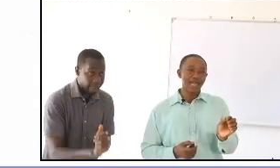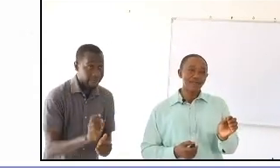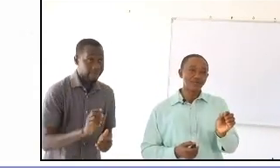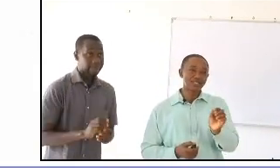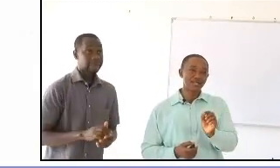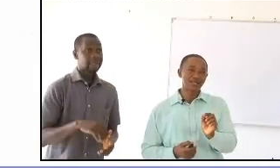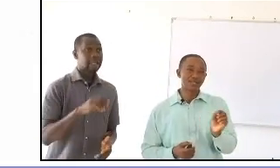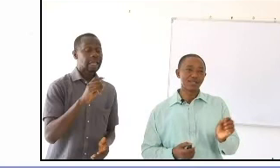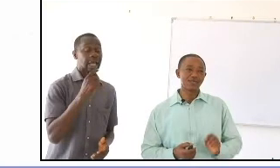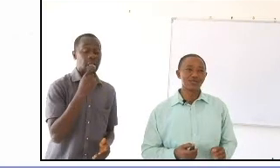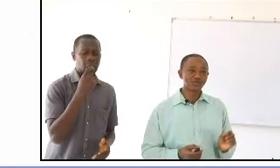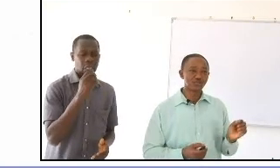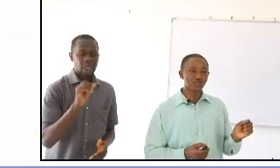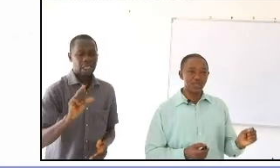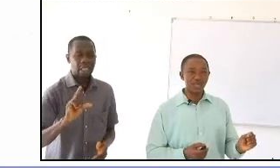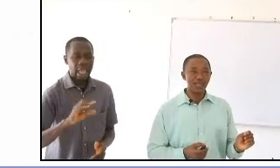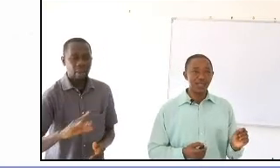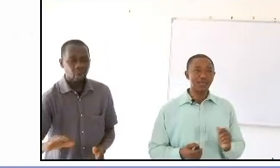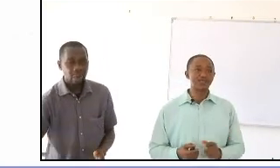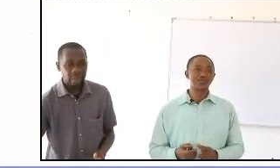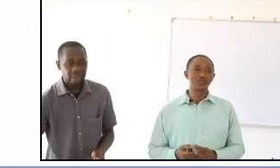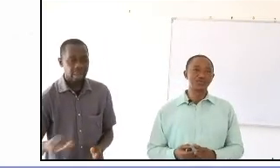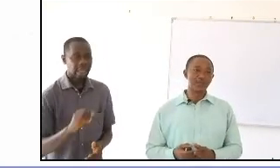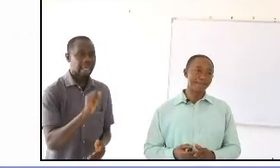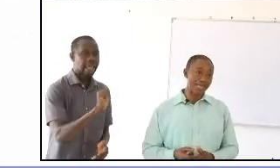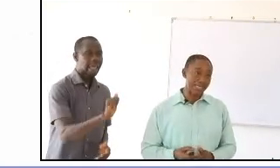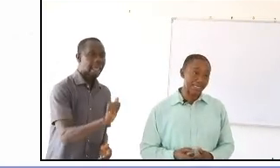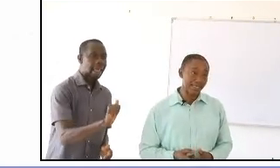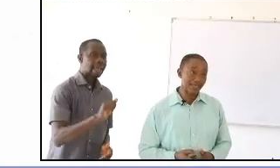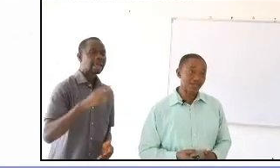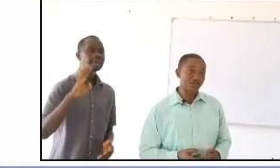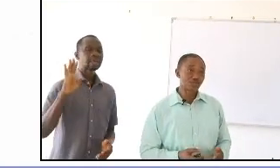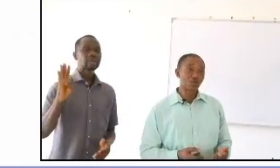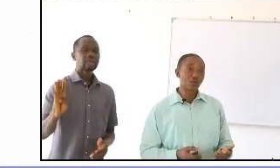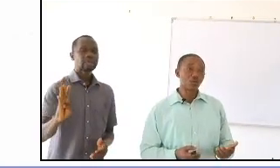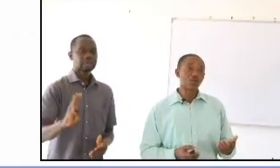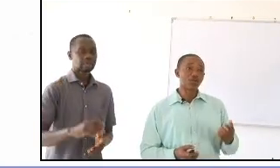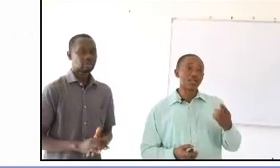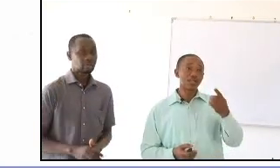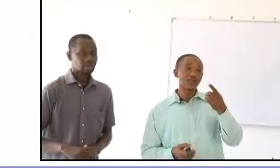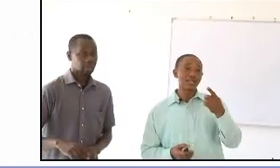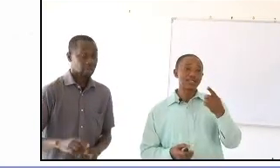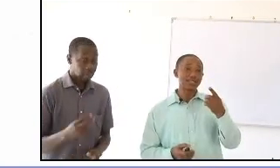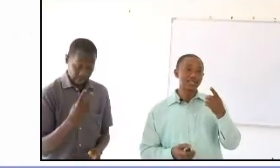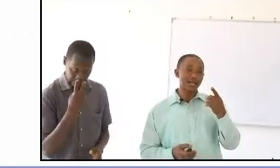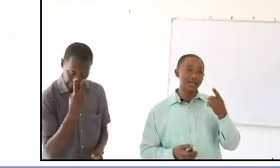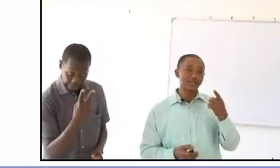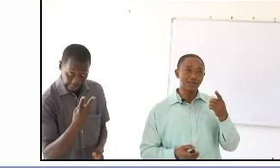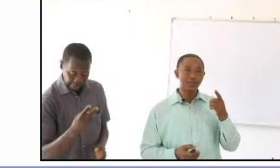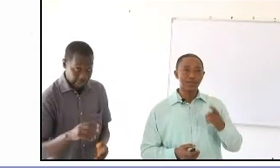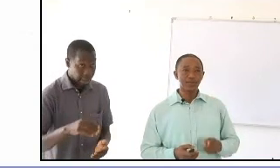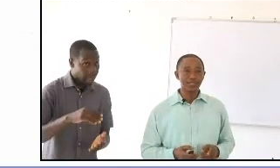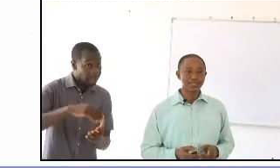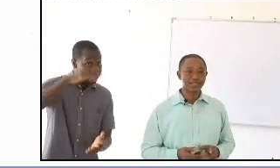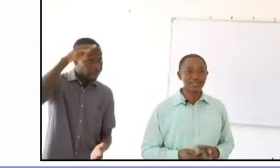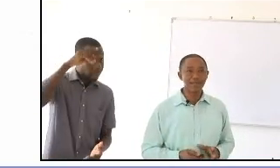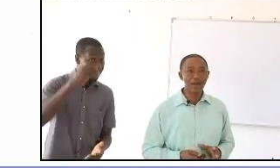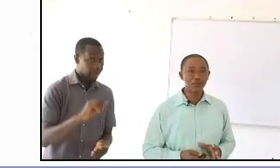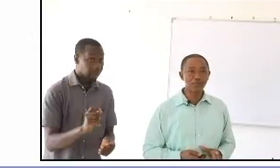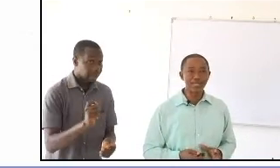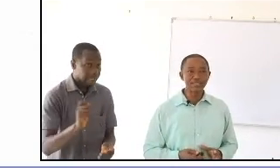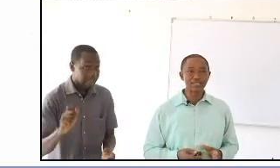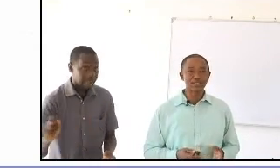have lime water in both tube A and tube B. So you can see at the top there where it's